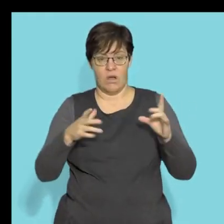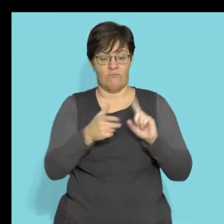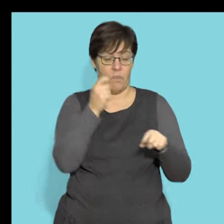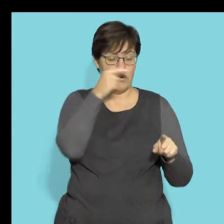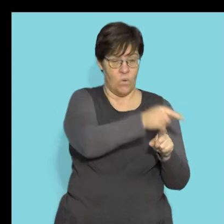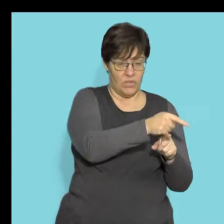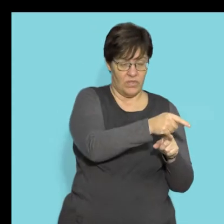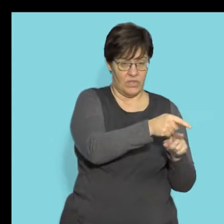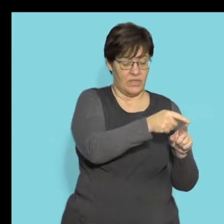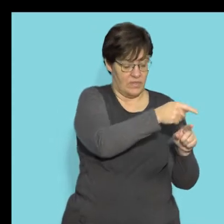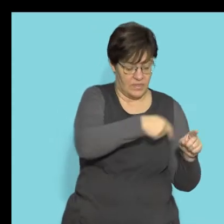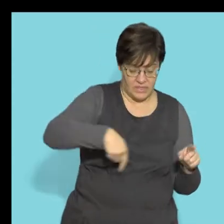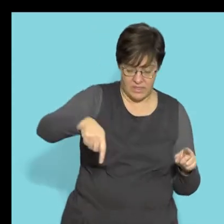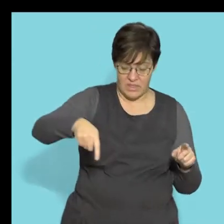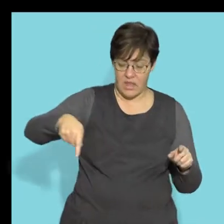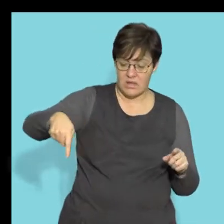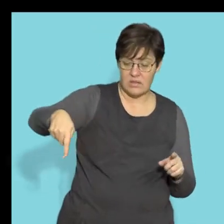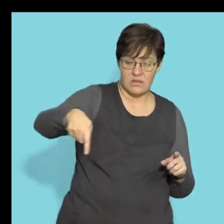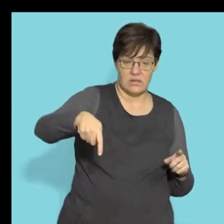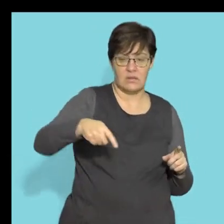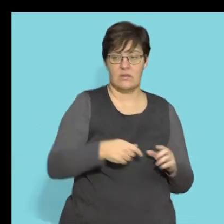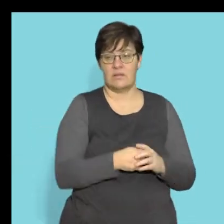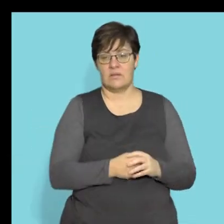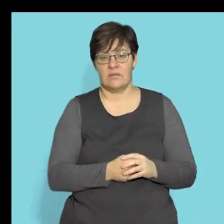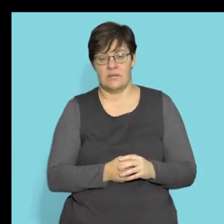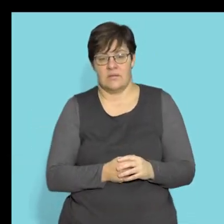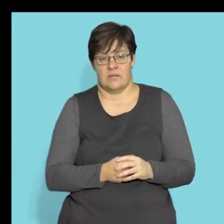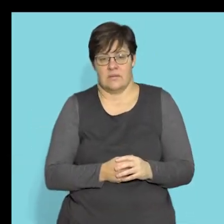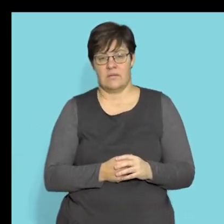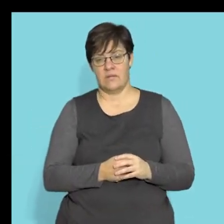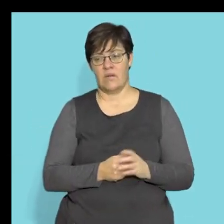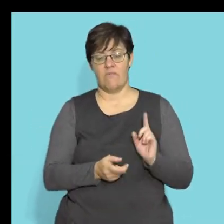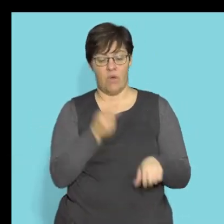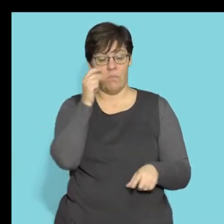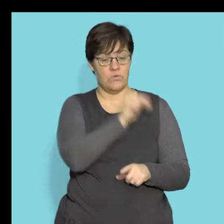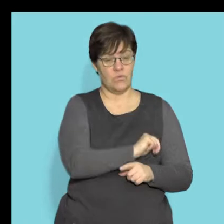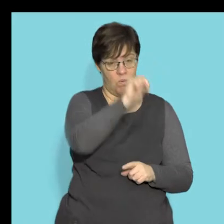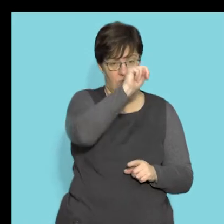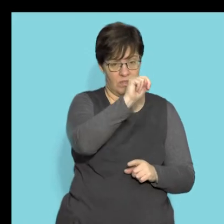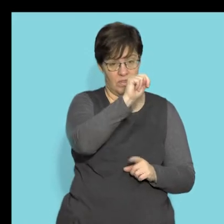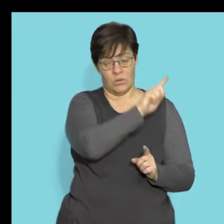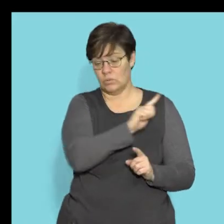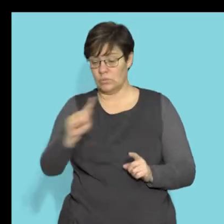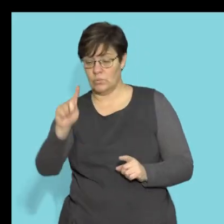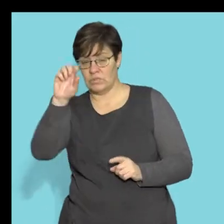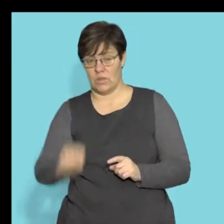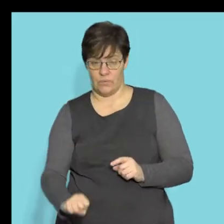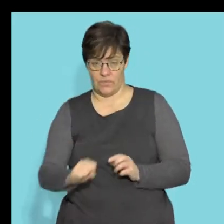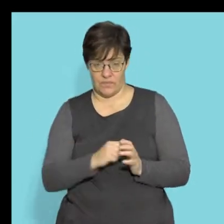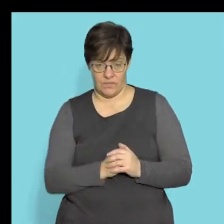that will run from the north to the south. And so we can draw that in from the